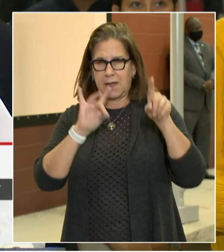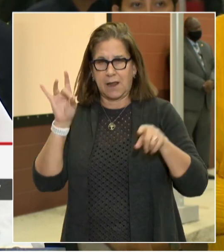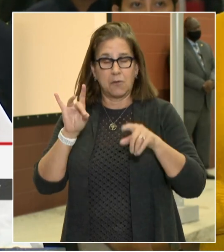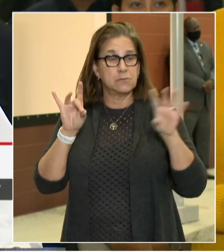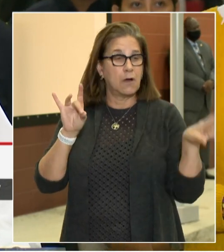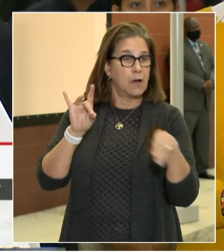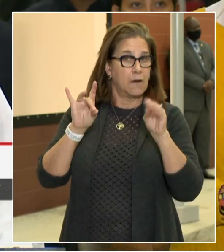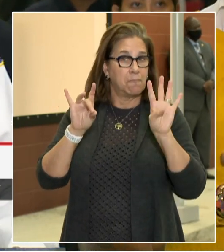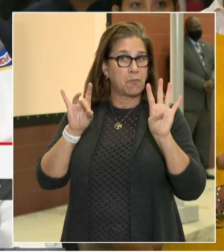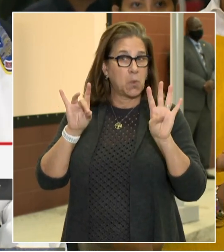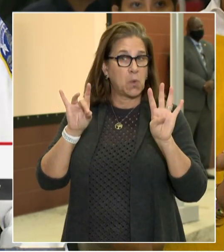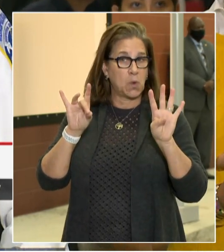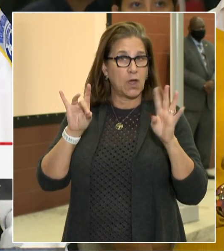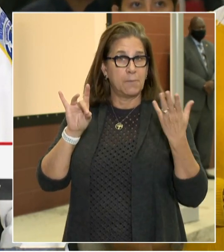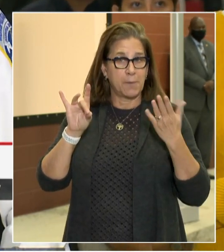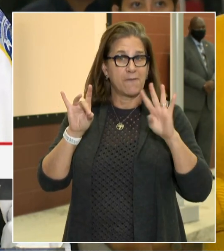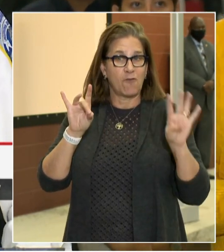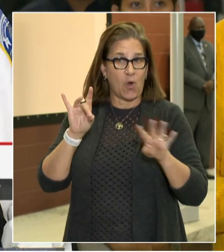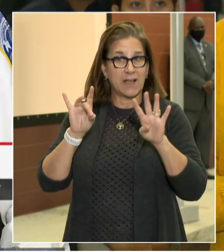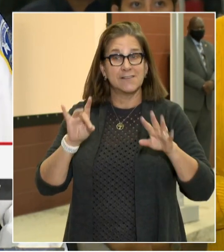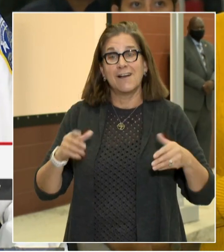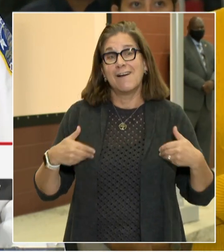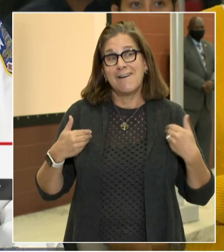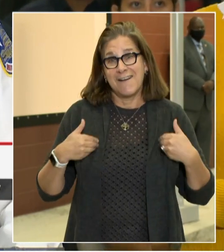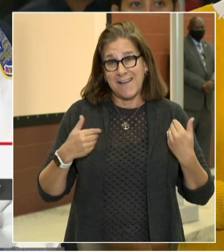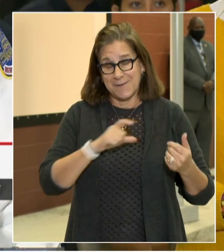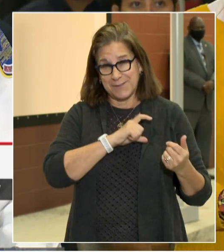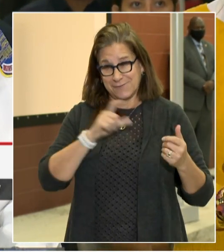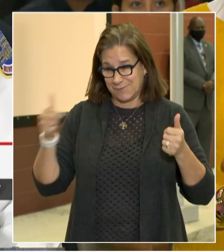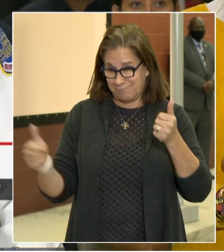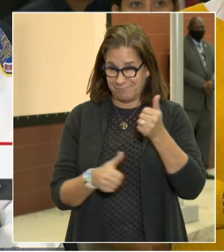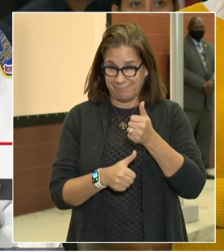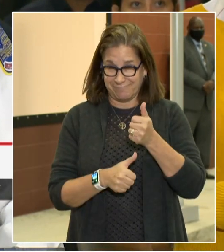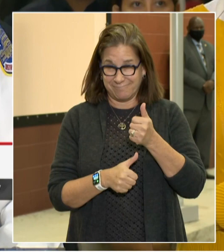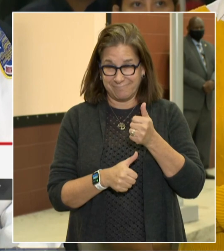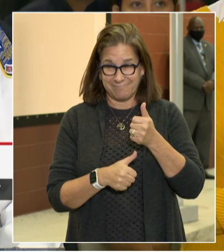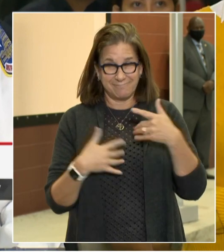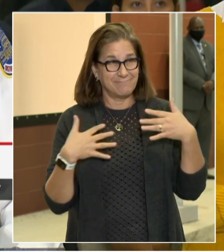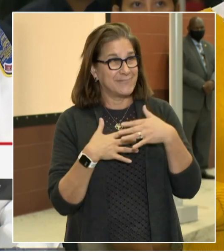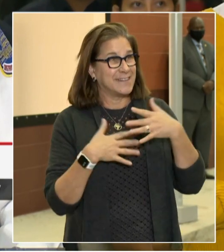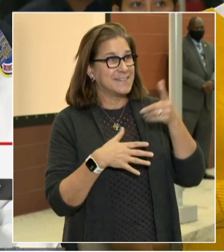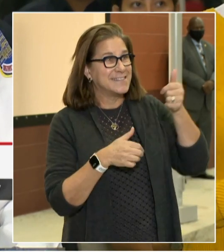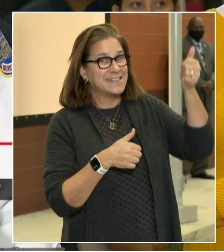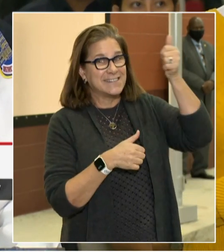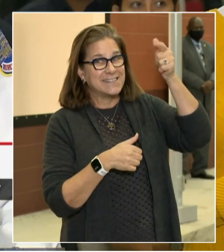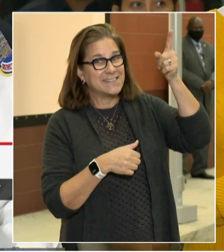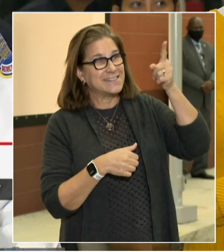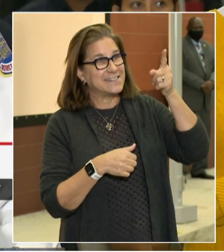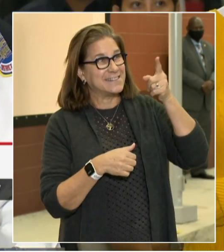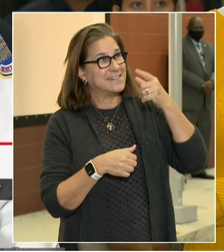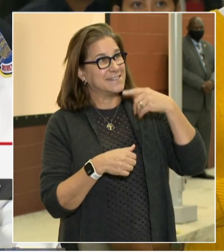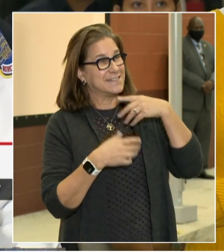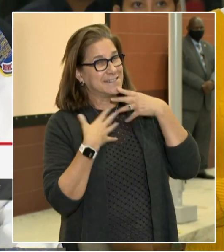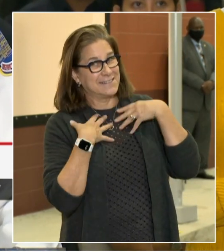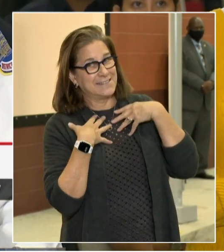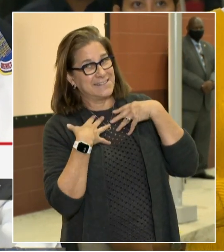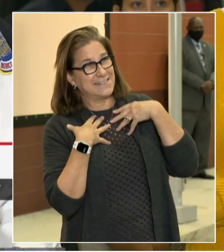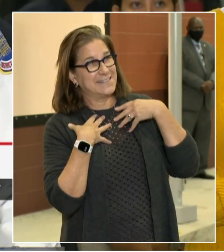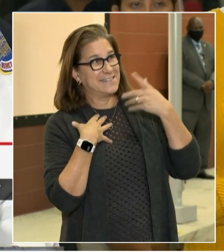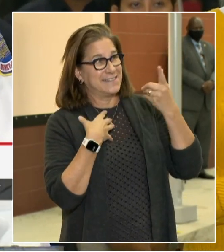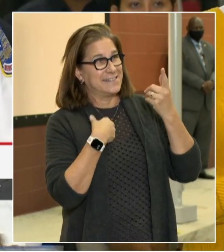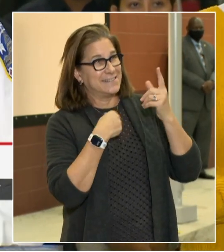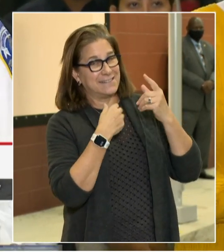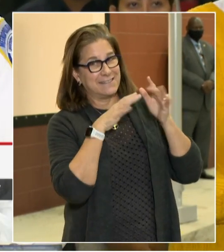Younger cadets or younger officers being, maybe afraid to intervene with higher ranked officers, Sure.